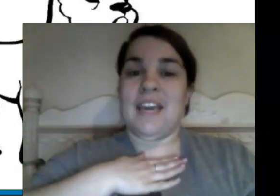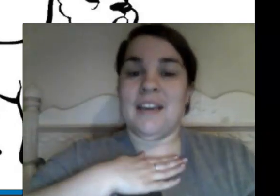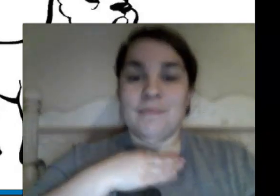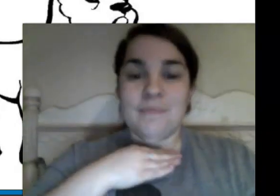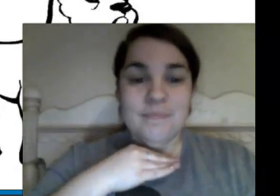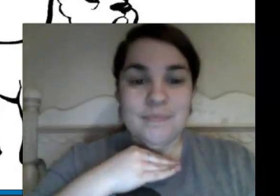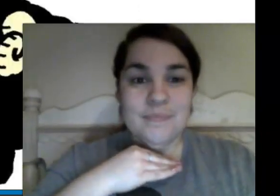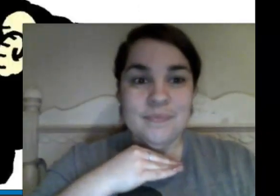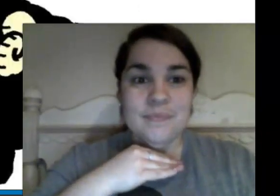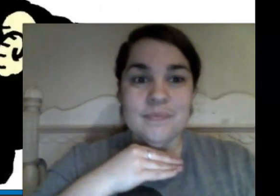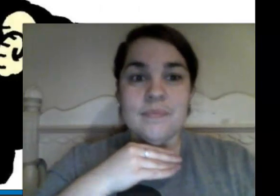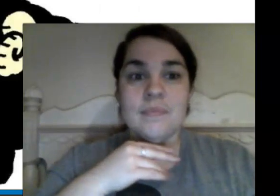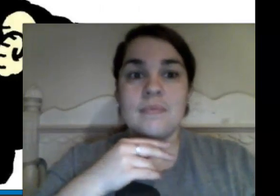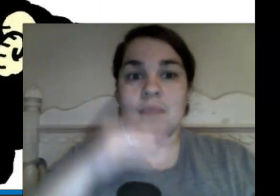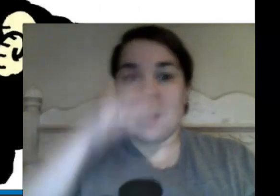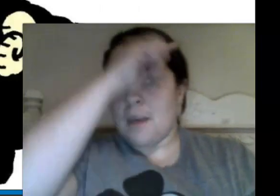at me.